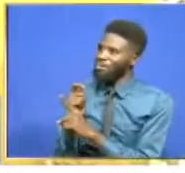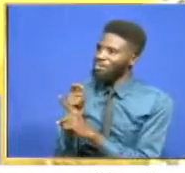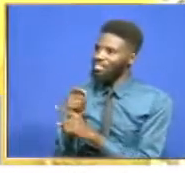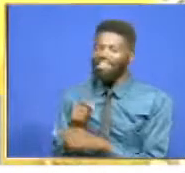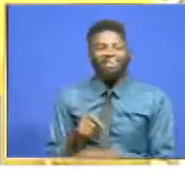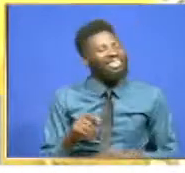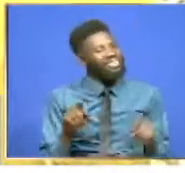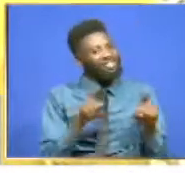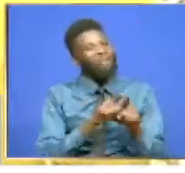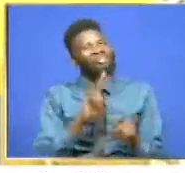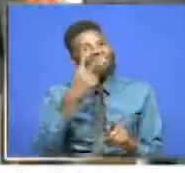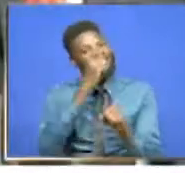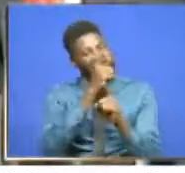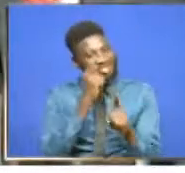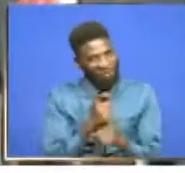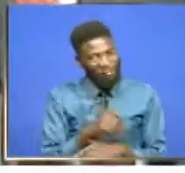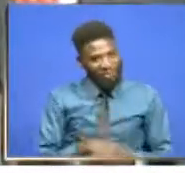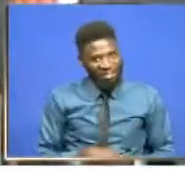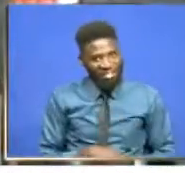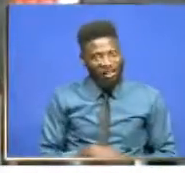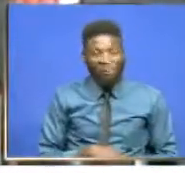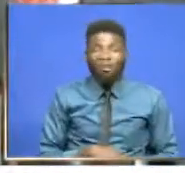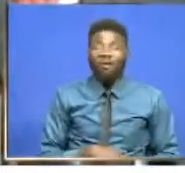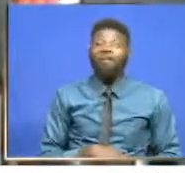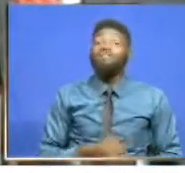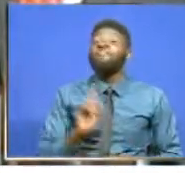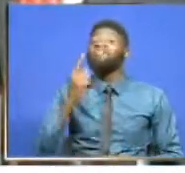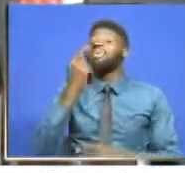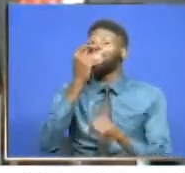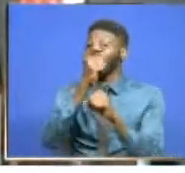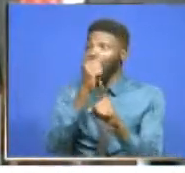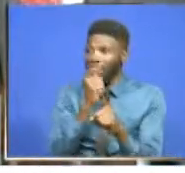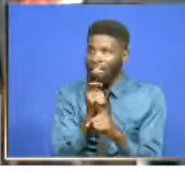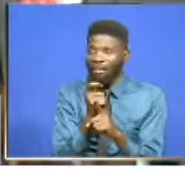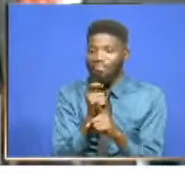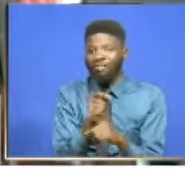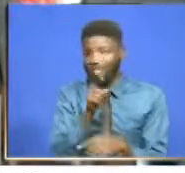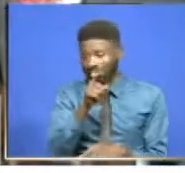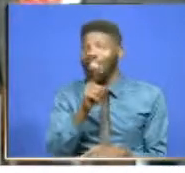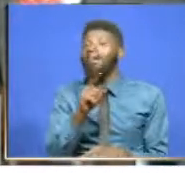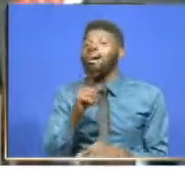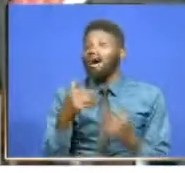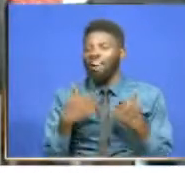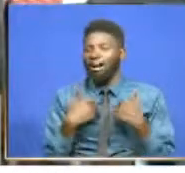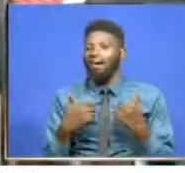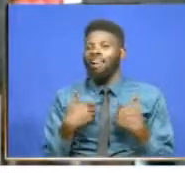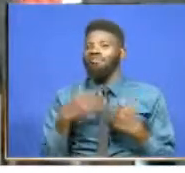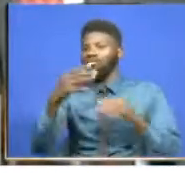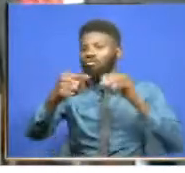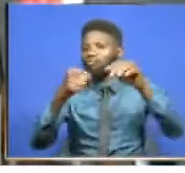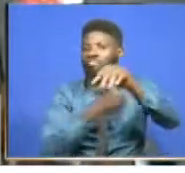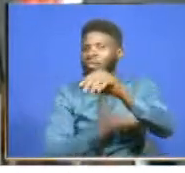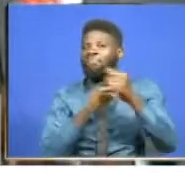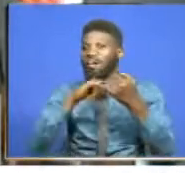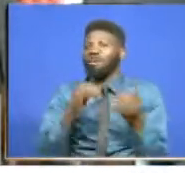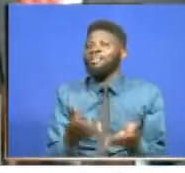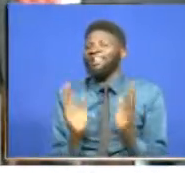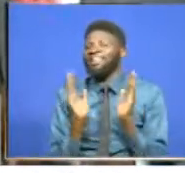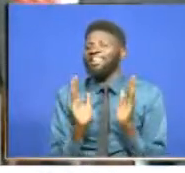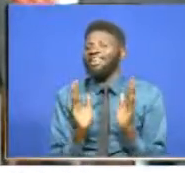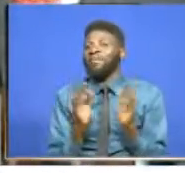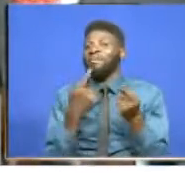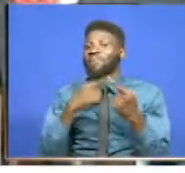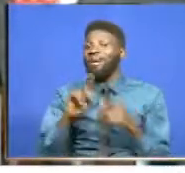term. First time, no, there were two. First time, that is when there was a couple stay. In the second phase, there was marriage.